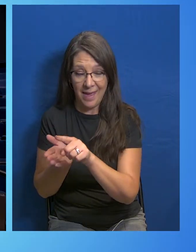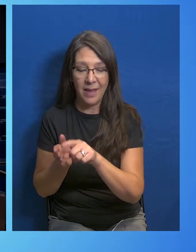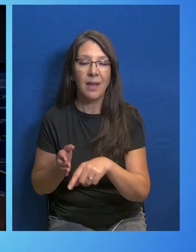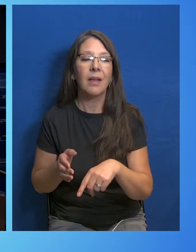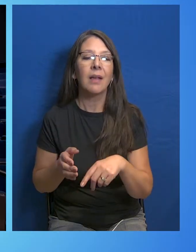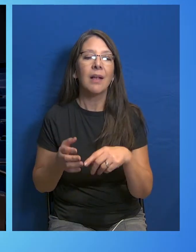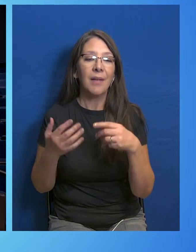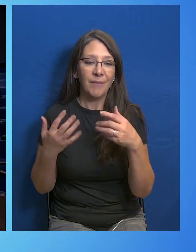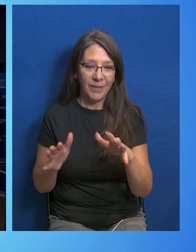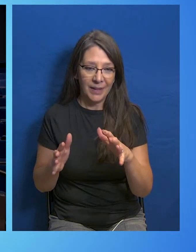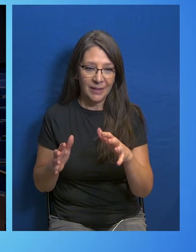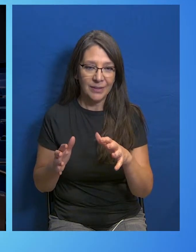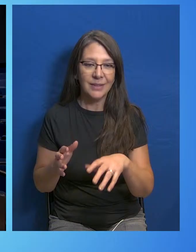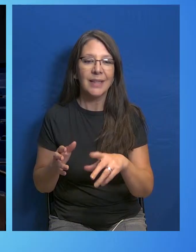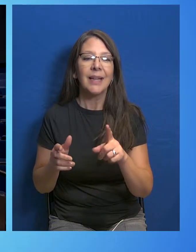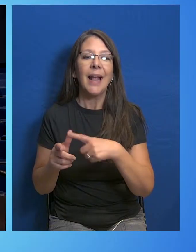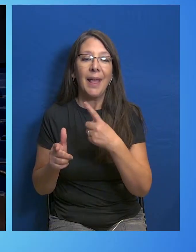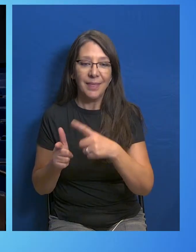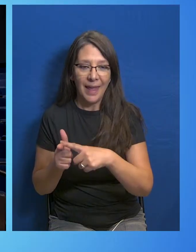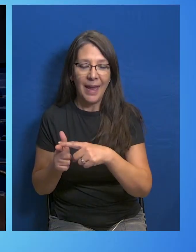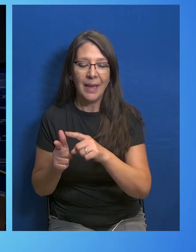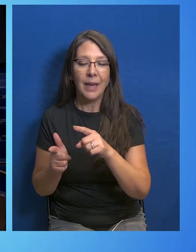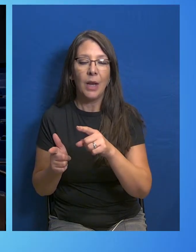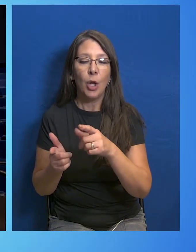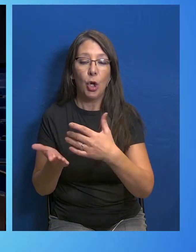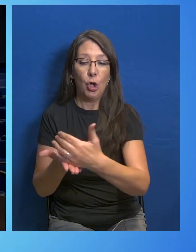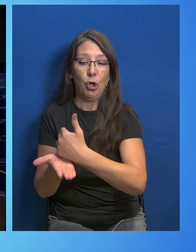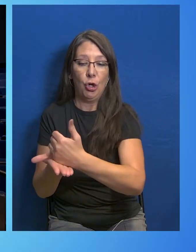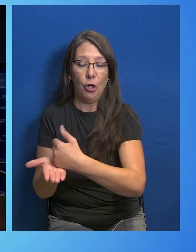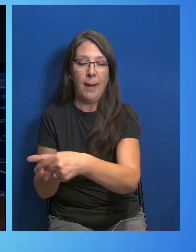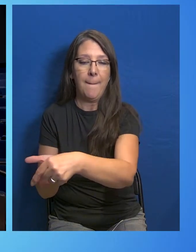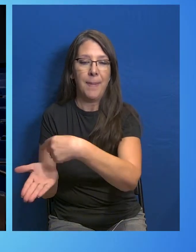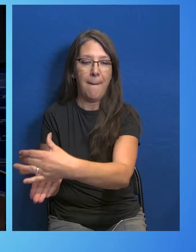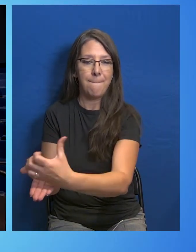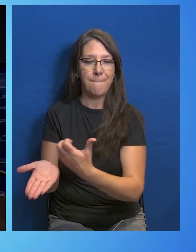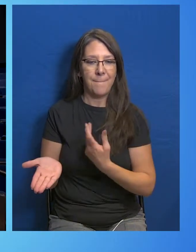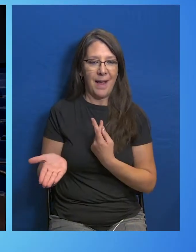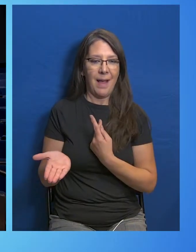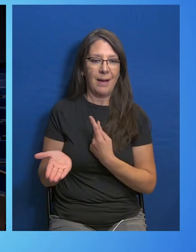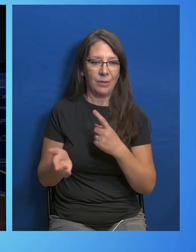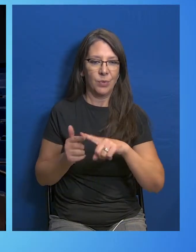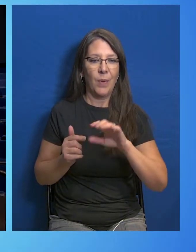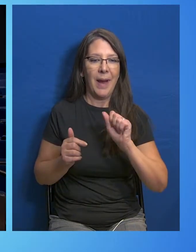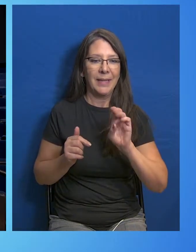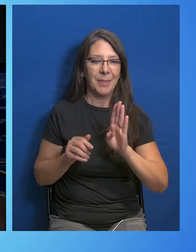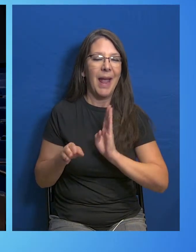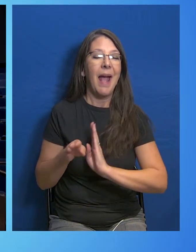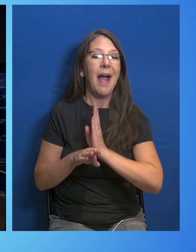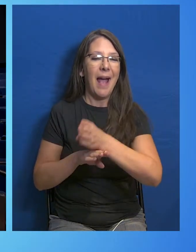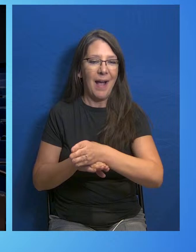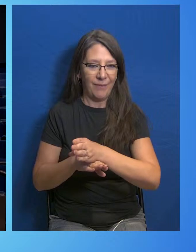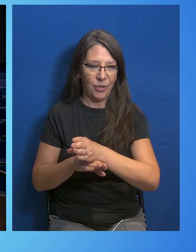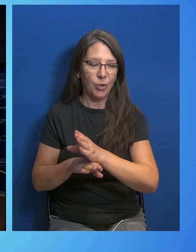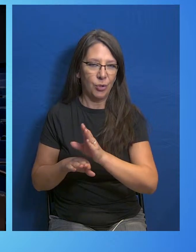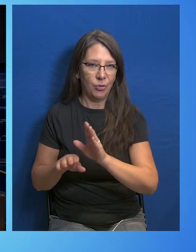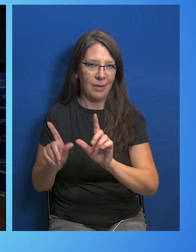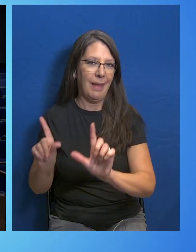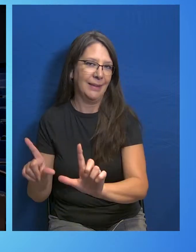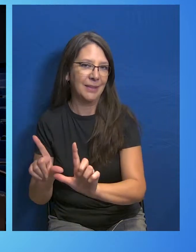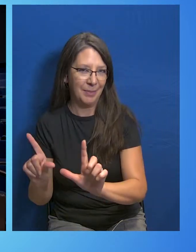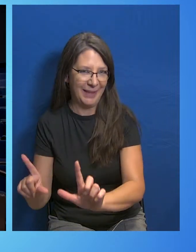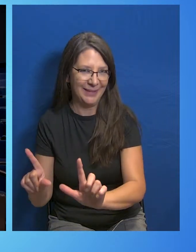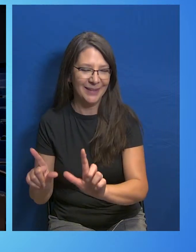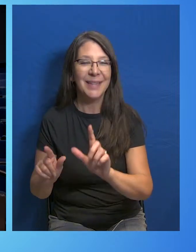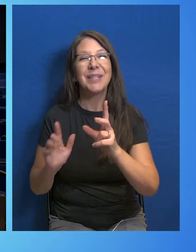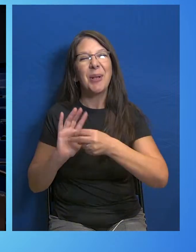be paid back to ASDB or to the special organization after the license plate is made. So basically all